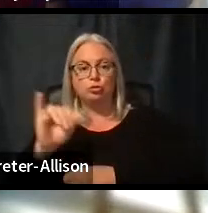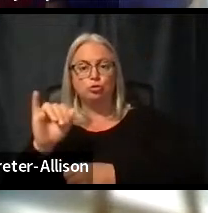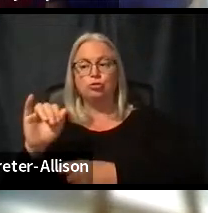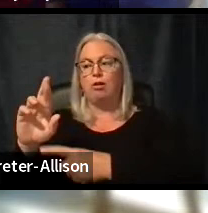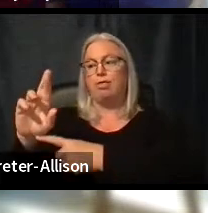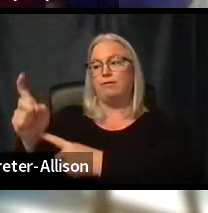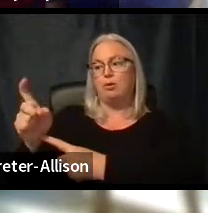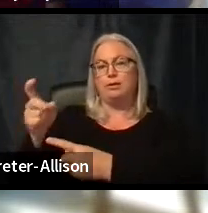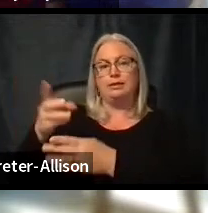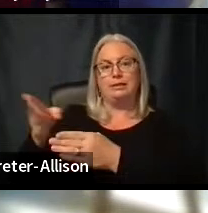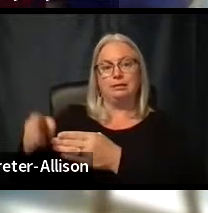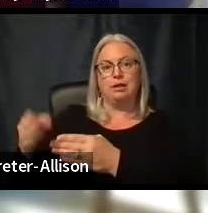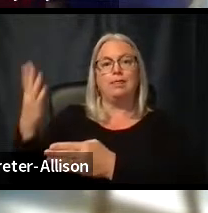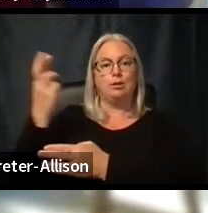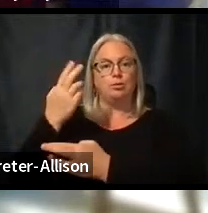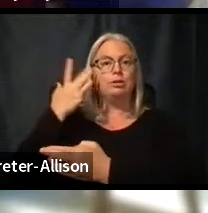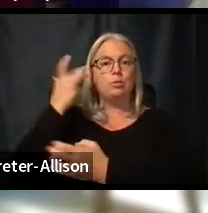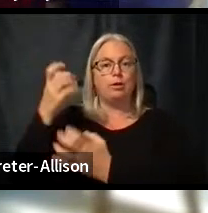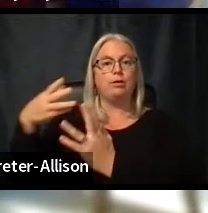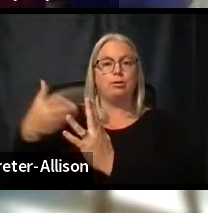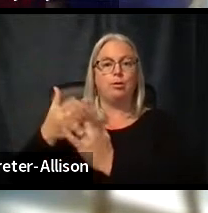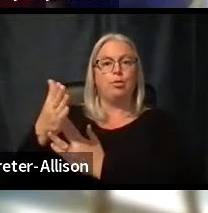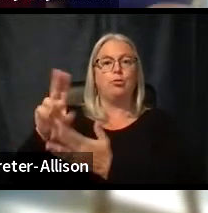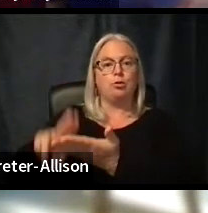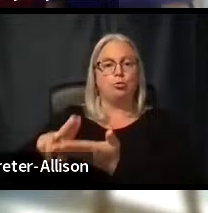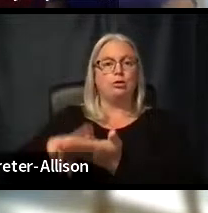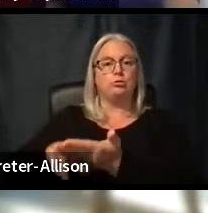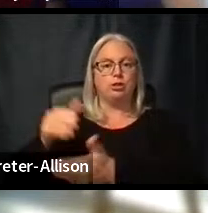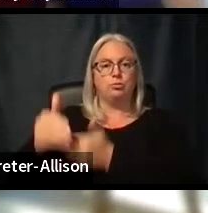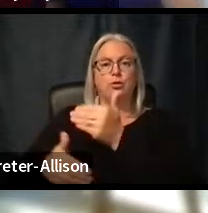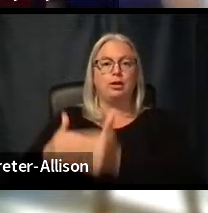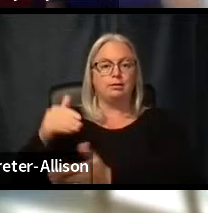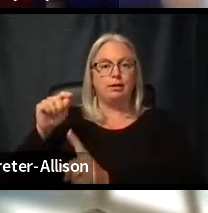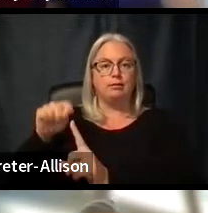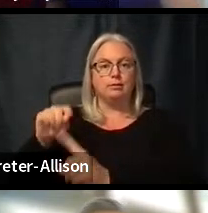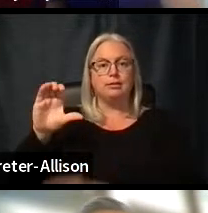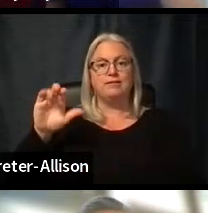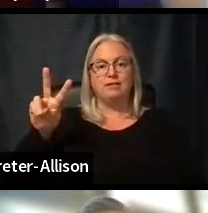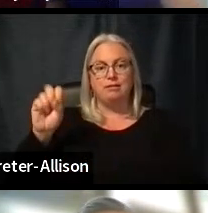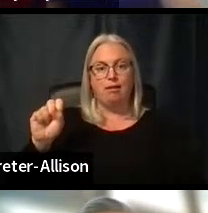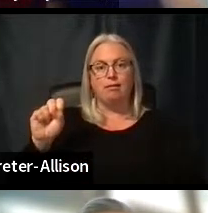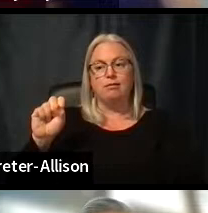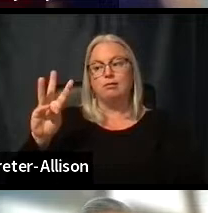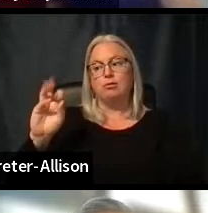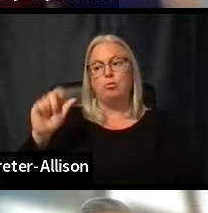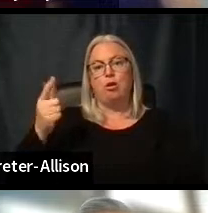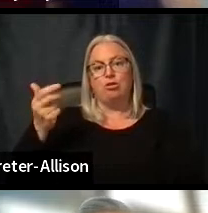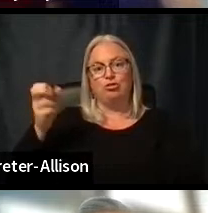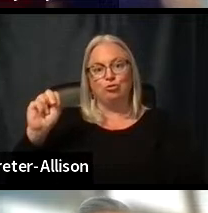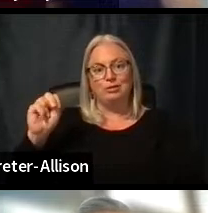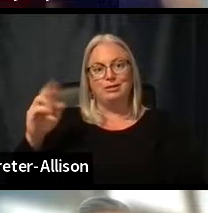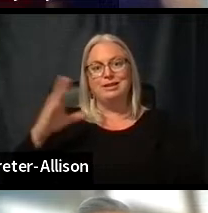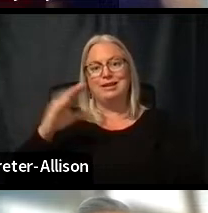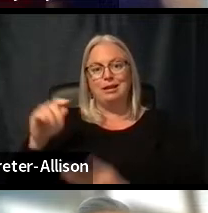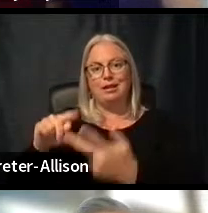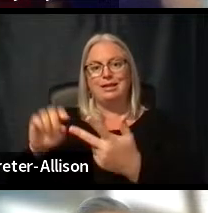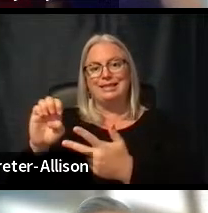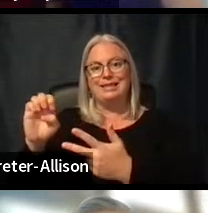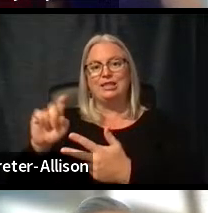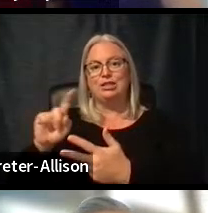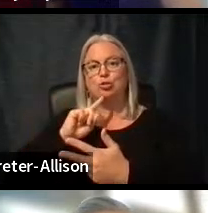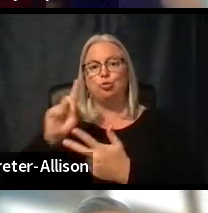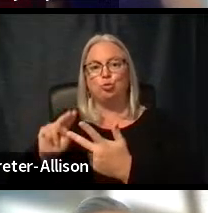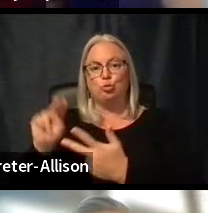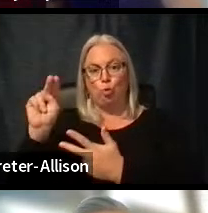they have you go through that registration process. CVS, Walgreens, and eTrue North pharmacies will have